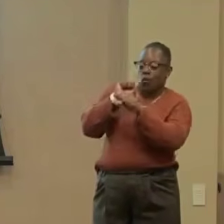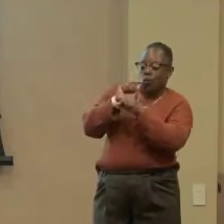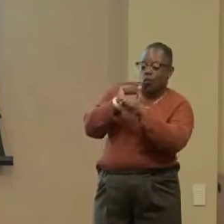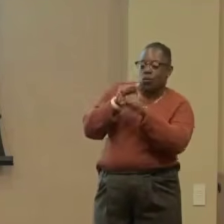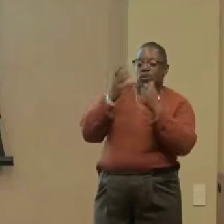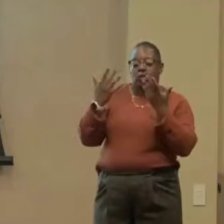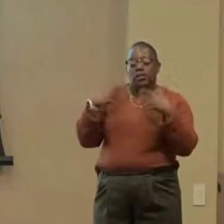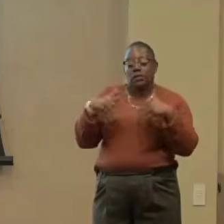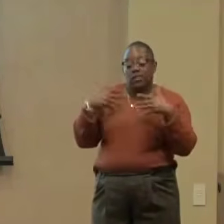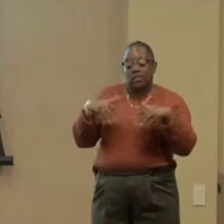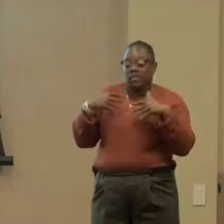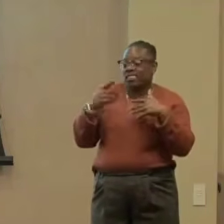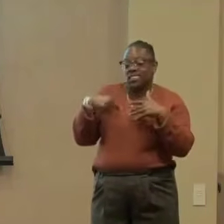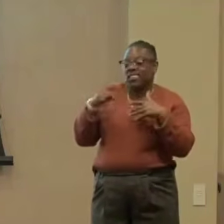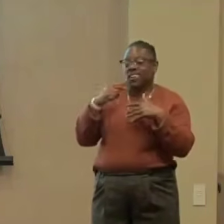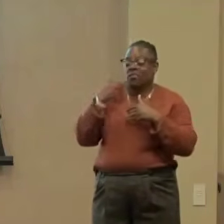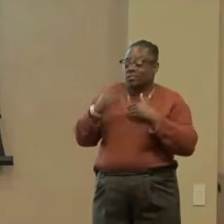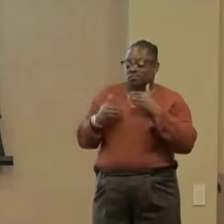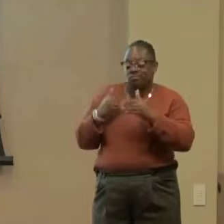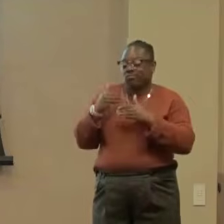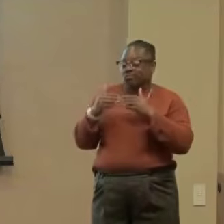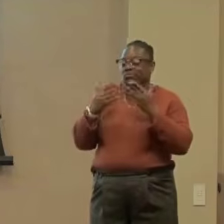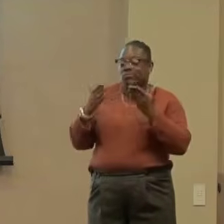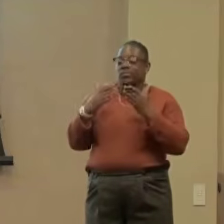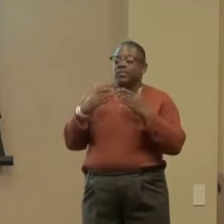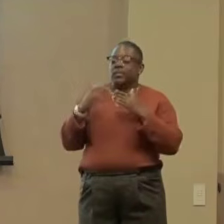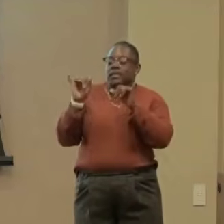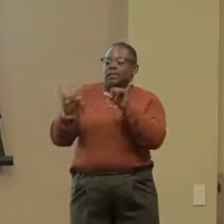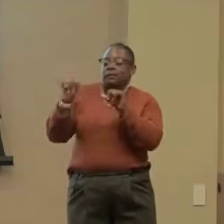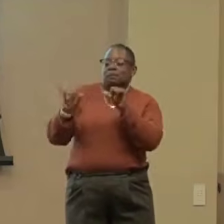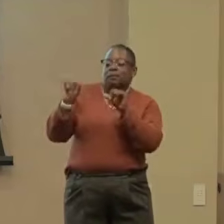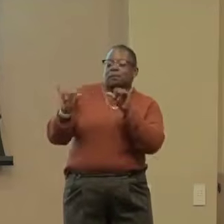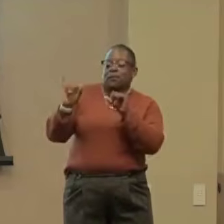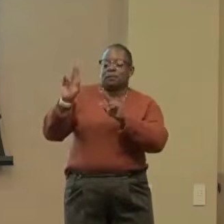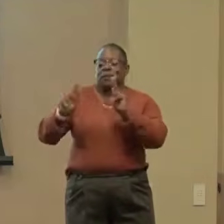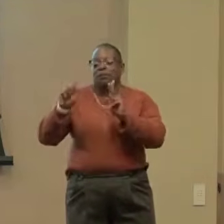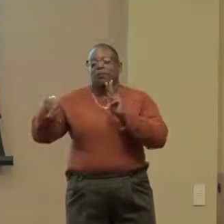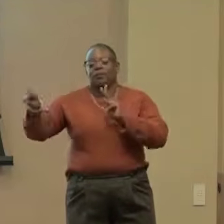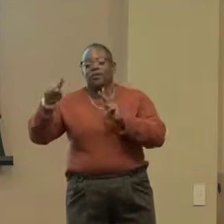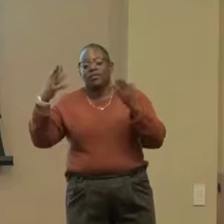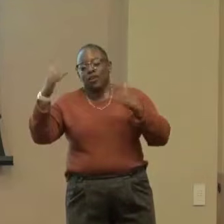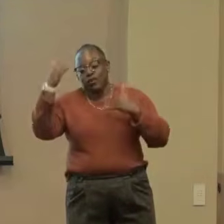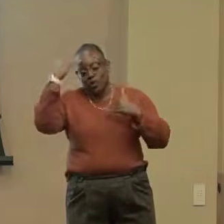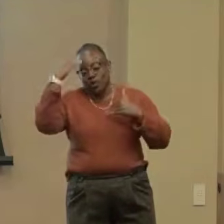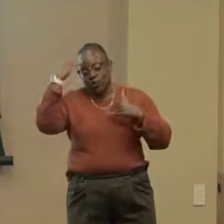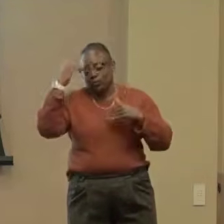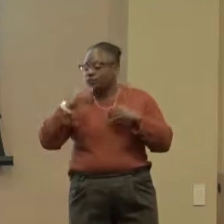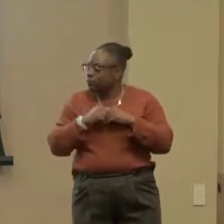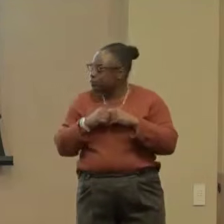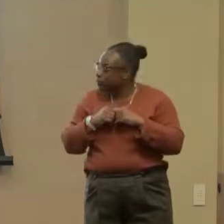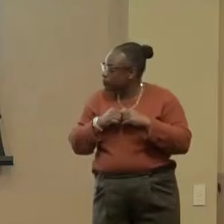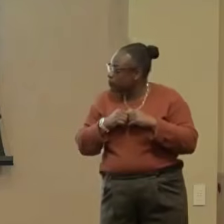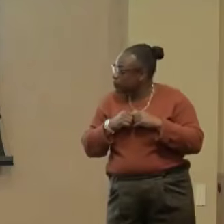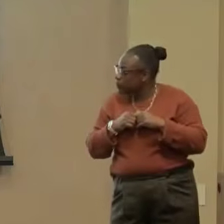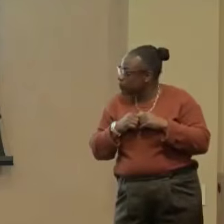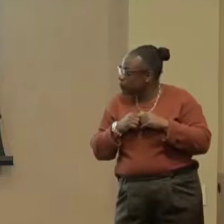I think that's the only way that I've been able to, and I tend to work with the same people, so they already know and have that shorthand. But I think the way